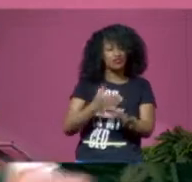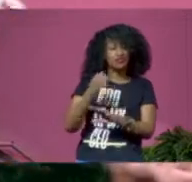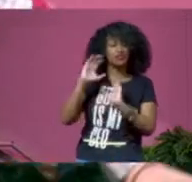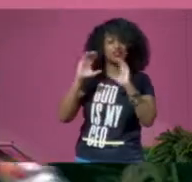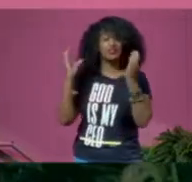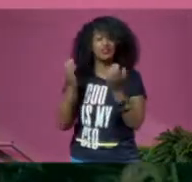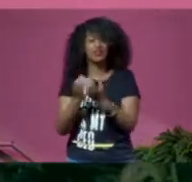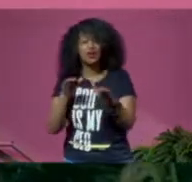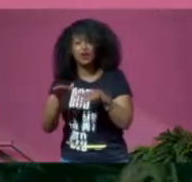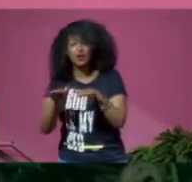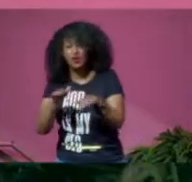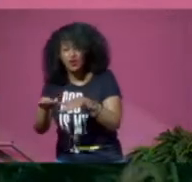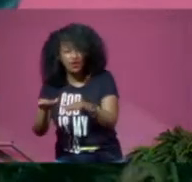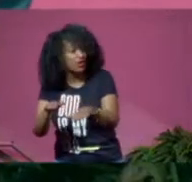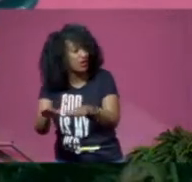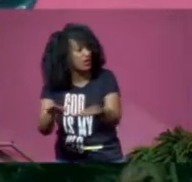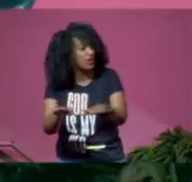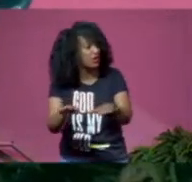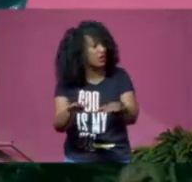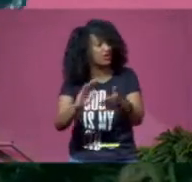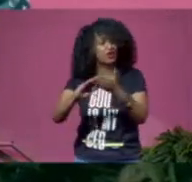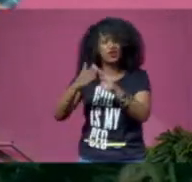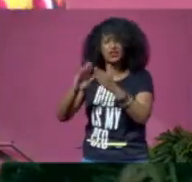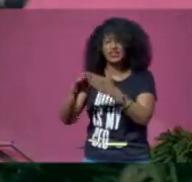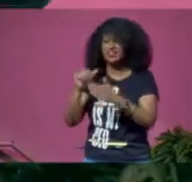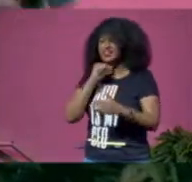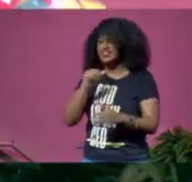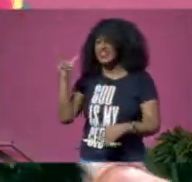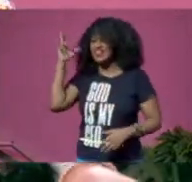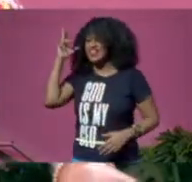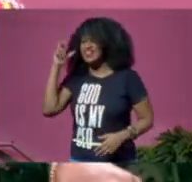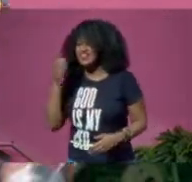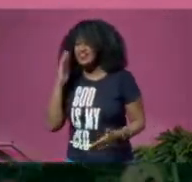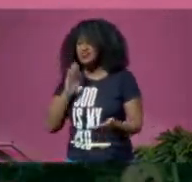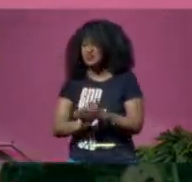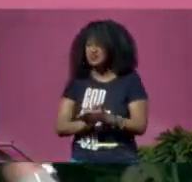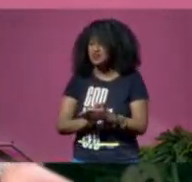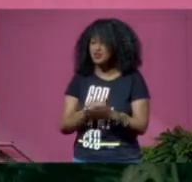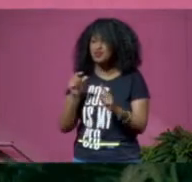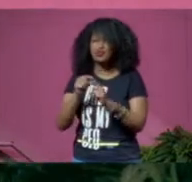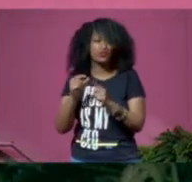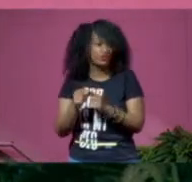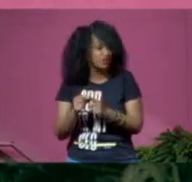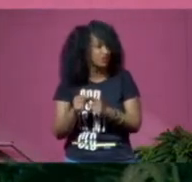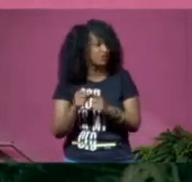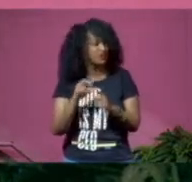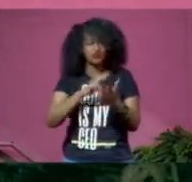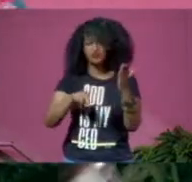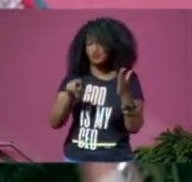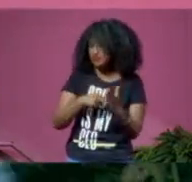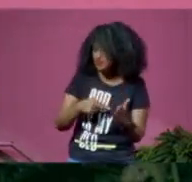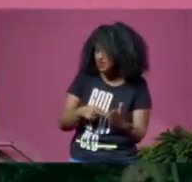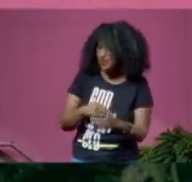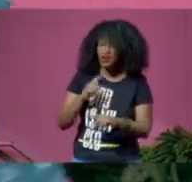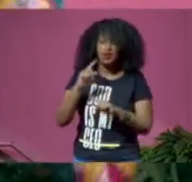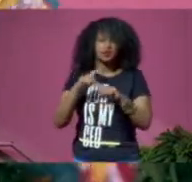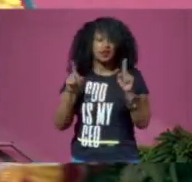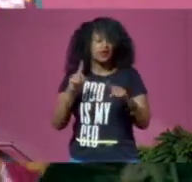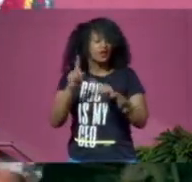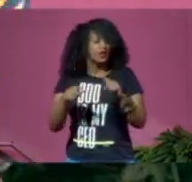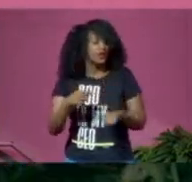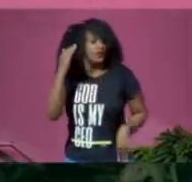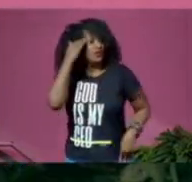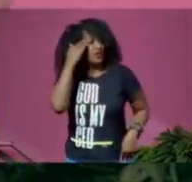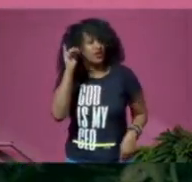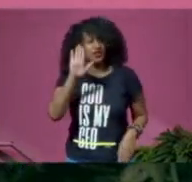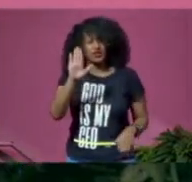walk down the street and not hear racial slurs. And see, when you know who you are and where you come from, and when you realize that someone